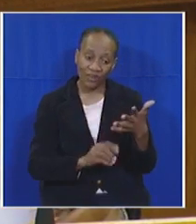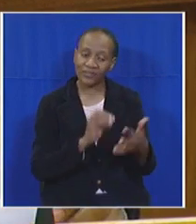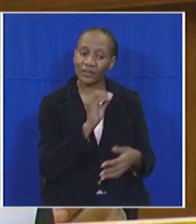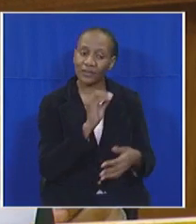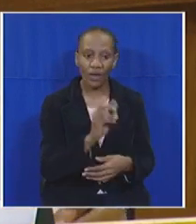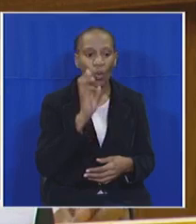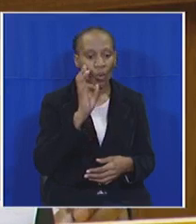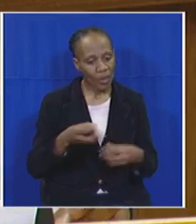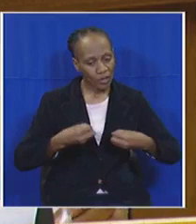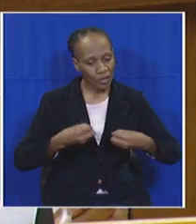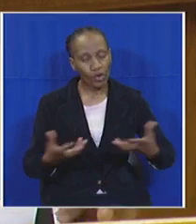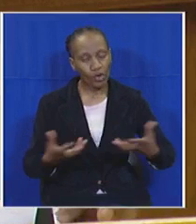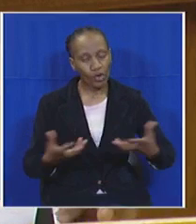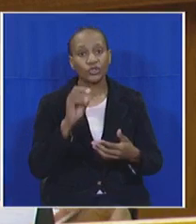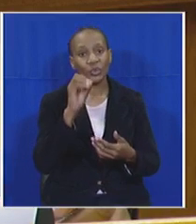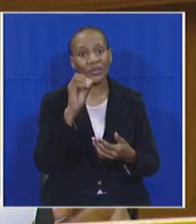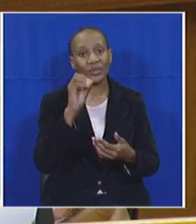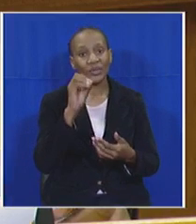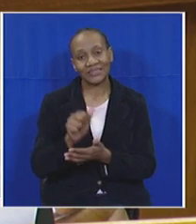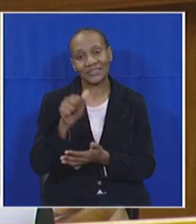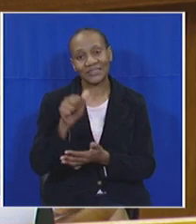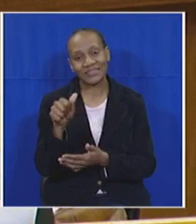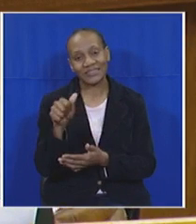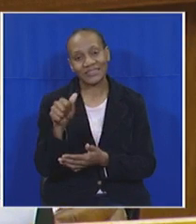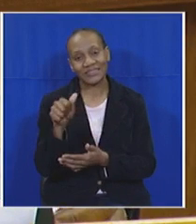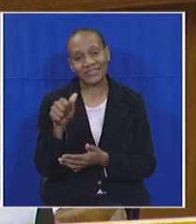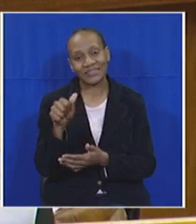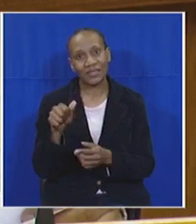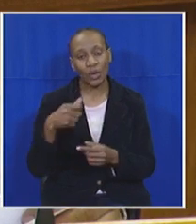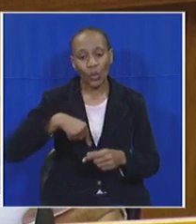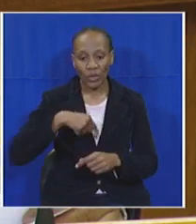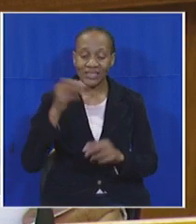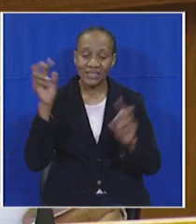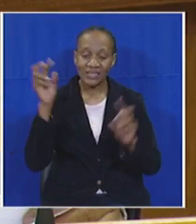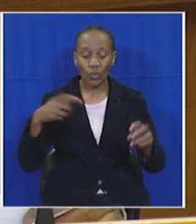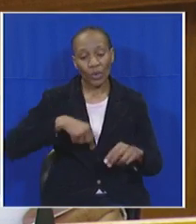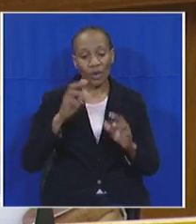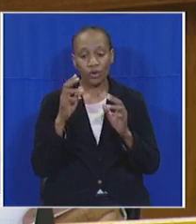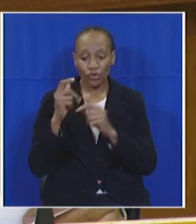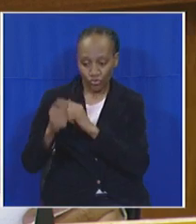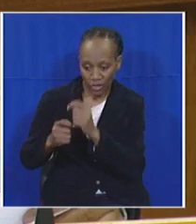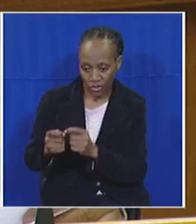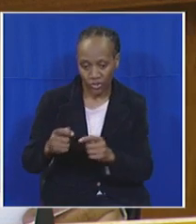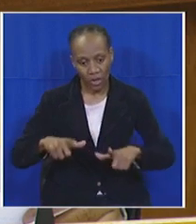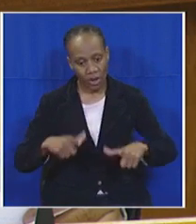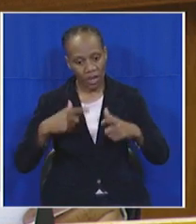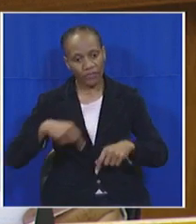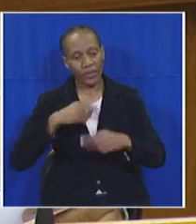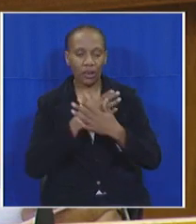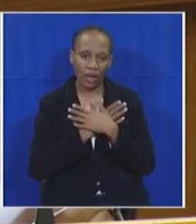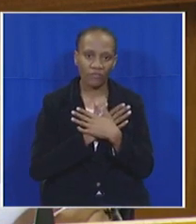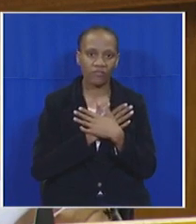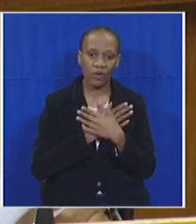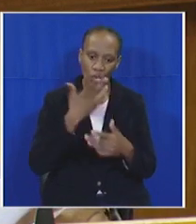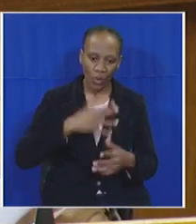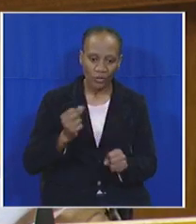the 2016 initiation season campaign under the slogan, "We love our tradition, we value our life of our youth in